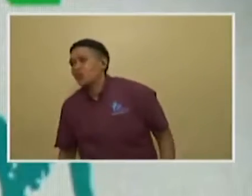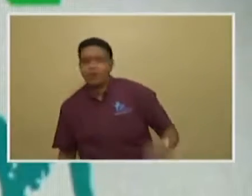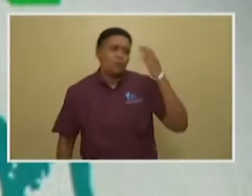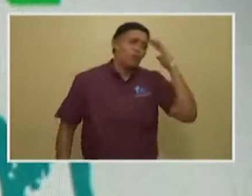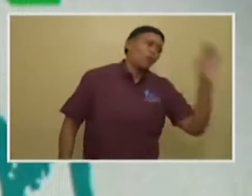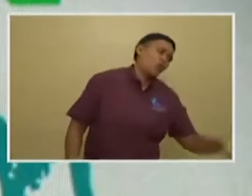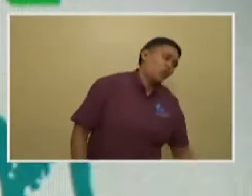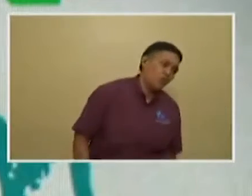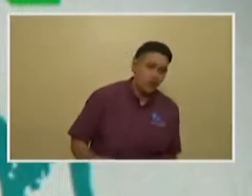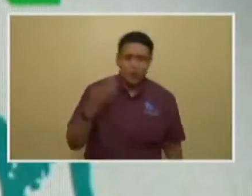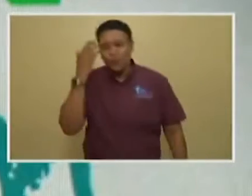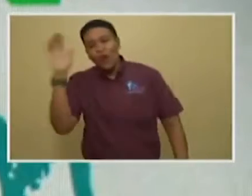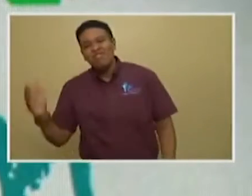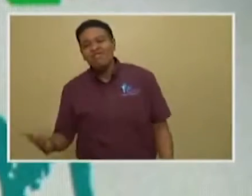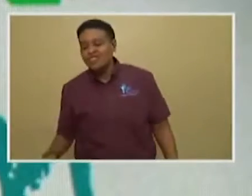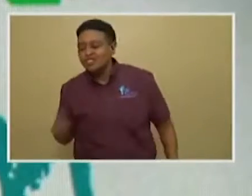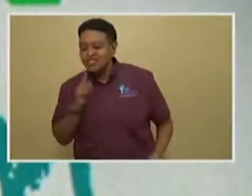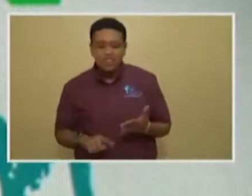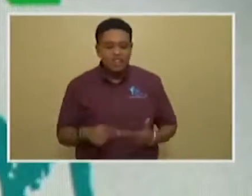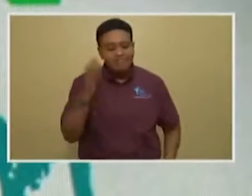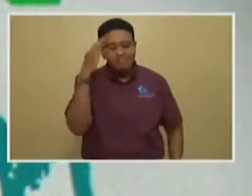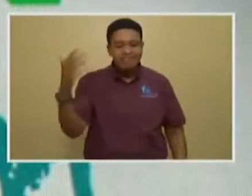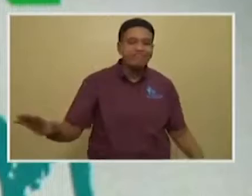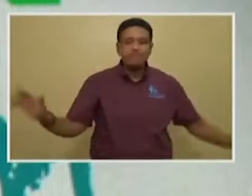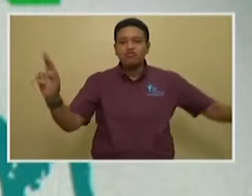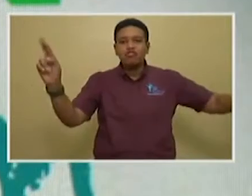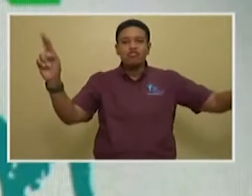time to be ready. And of course,